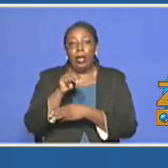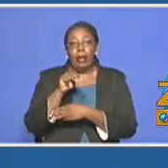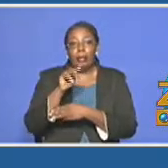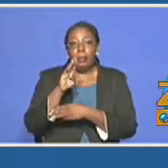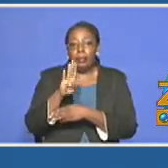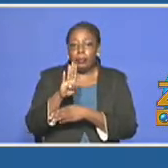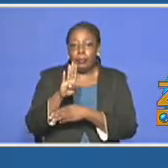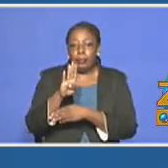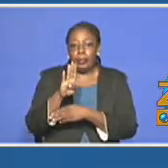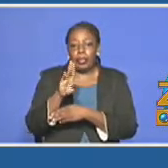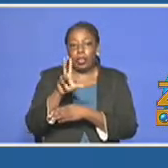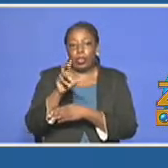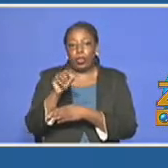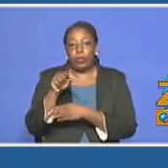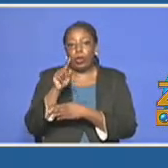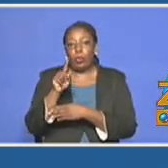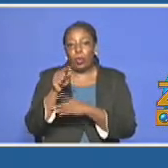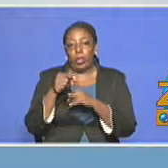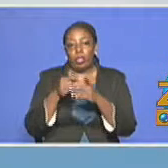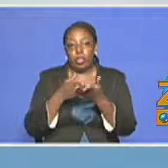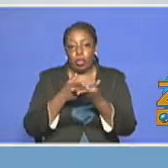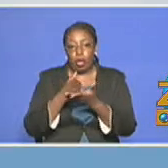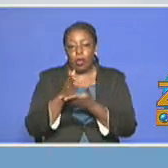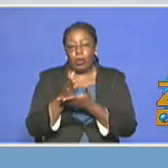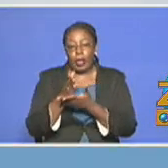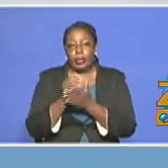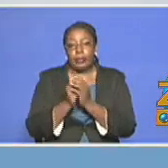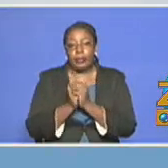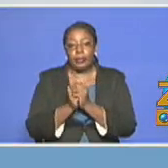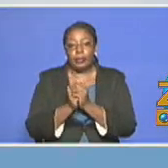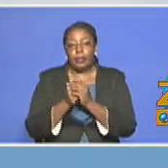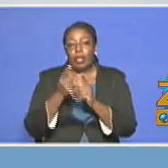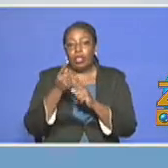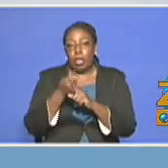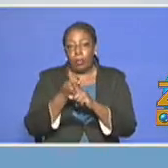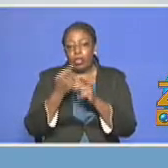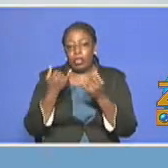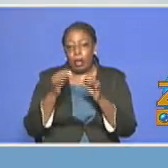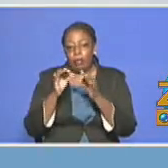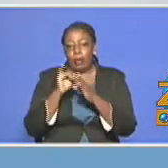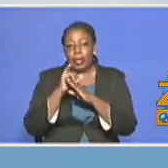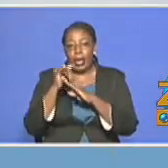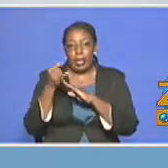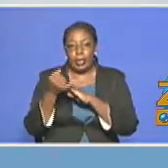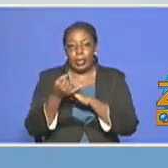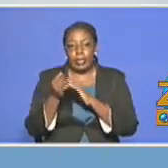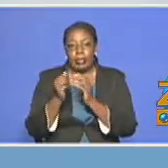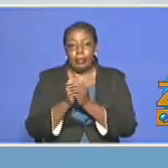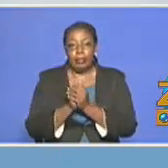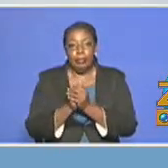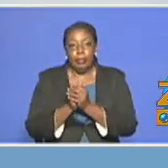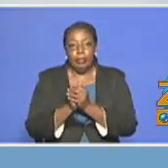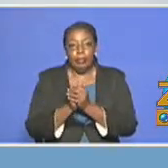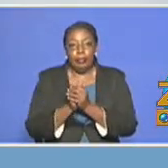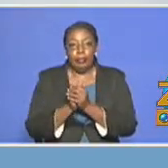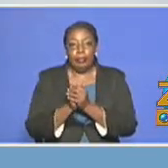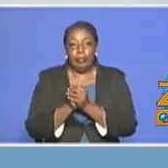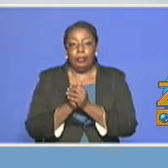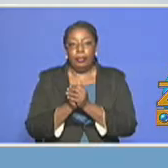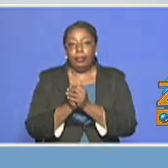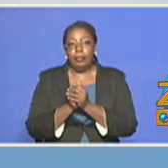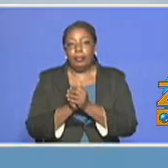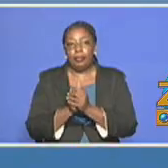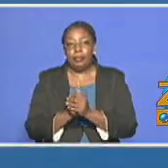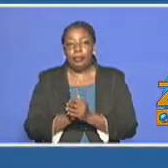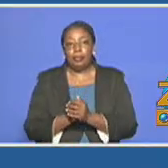That's 30.10 inches, and the pressure is steady. Your temperatures around the islands this evening, they are brought to you by Family Guardian Insurance